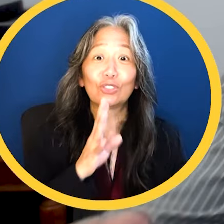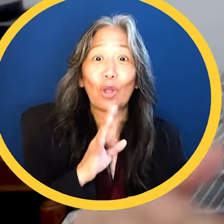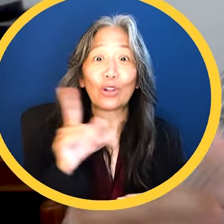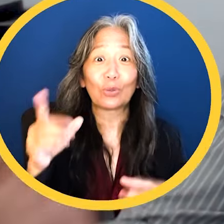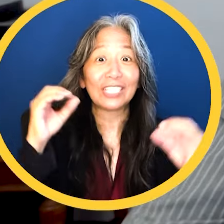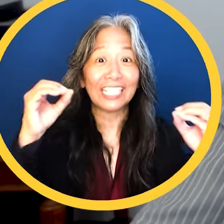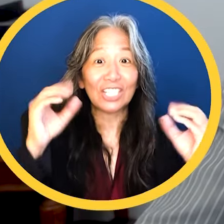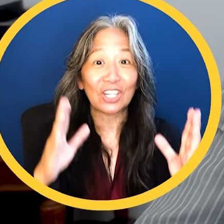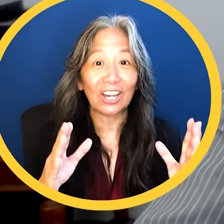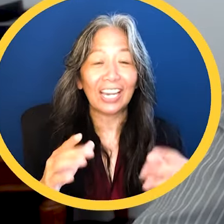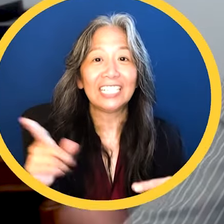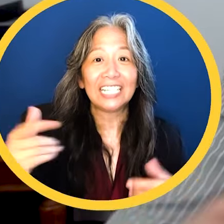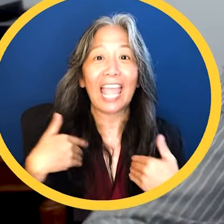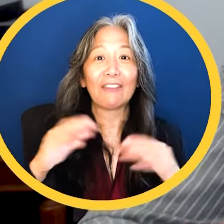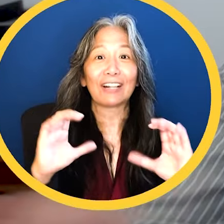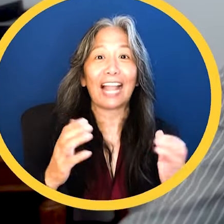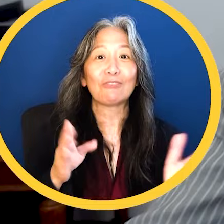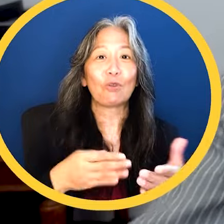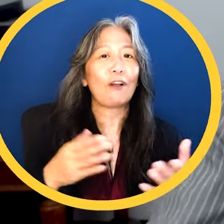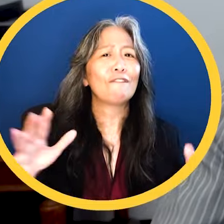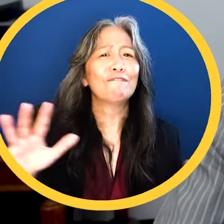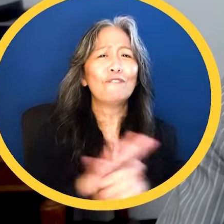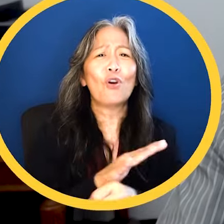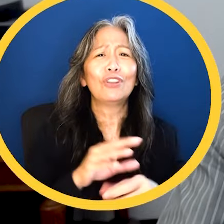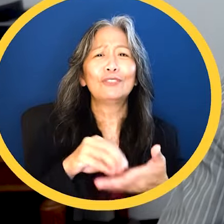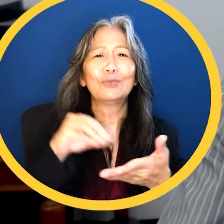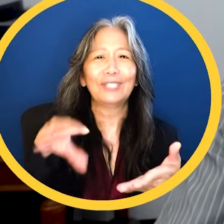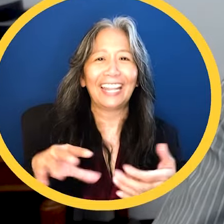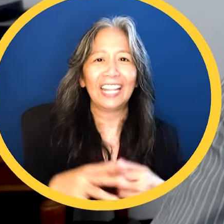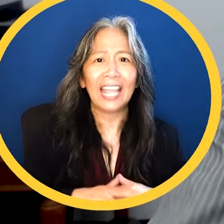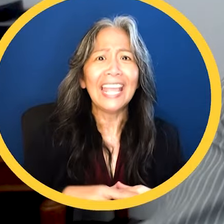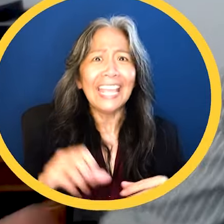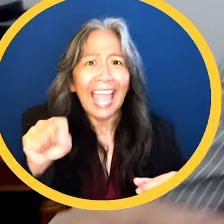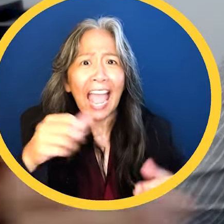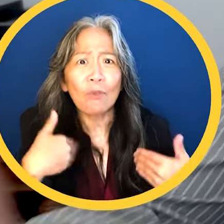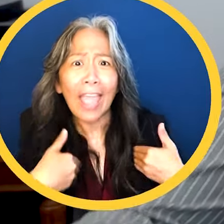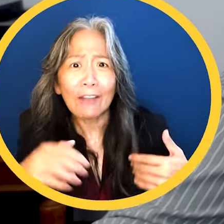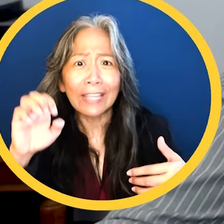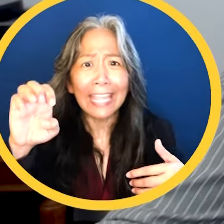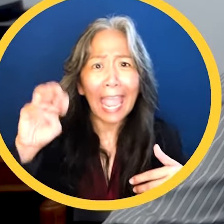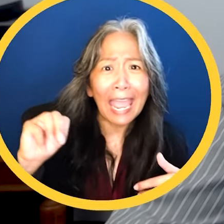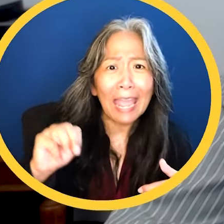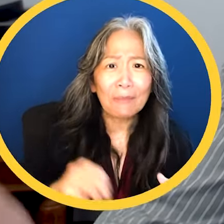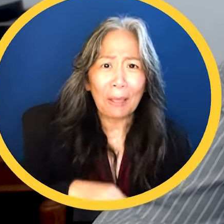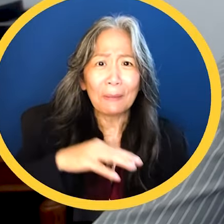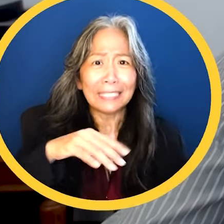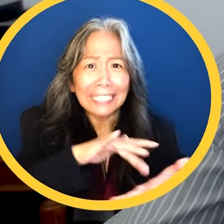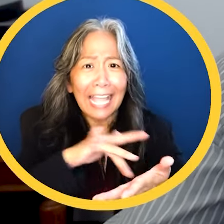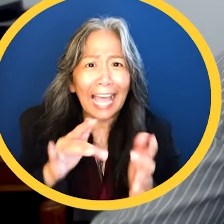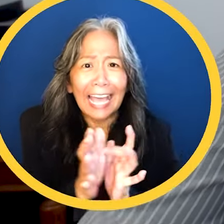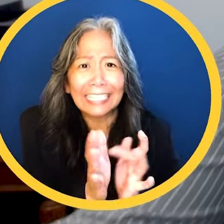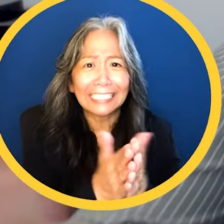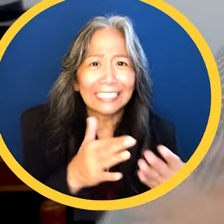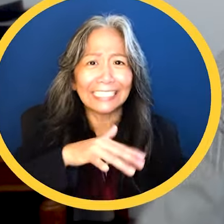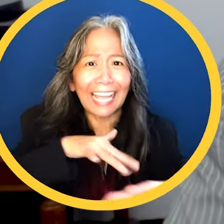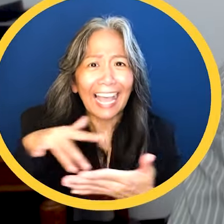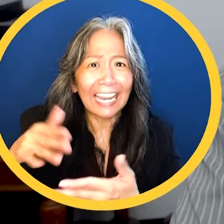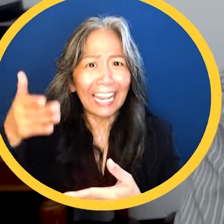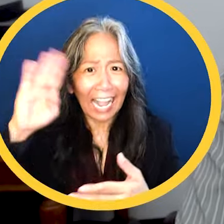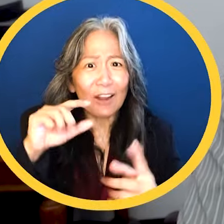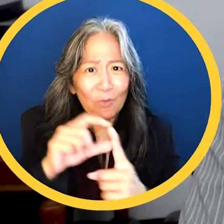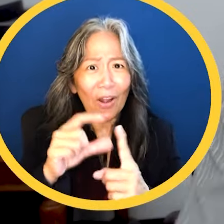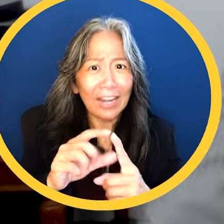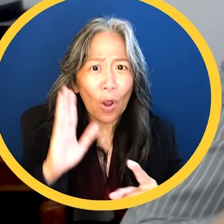And we tried talking to the teacher. She had a classroom full of students. And we're like, yeah, we're having this evangelical mission, this Bible study, a study of God's